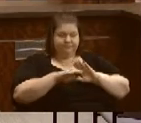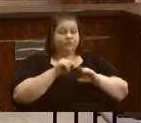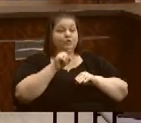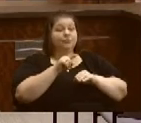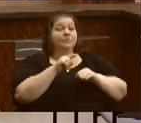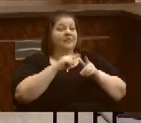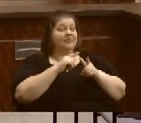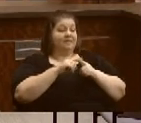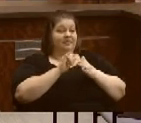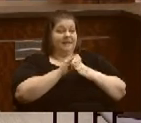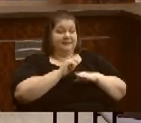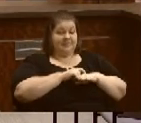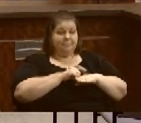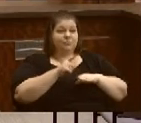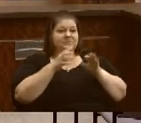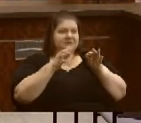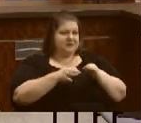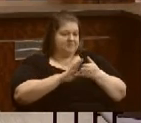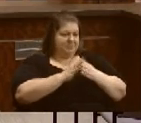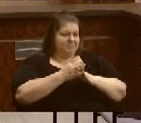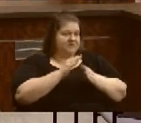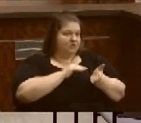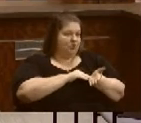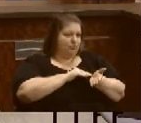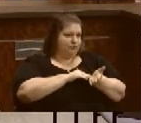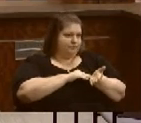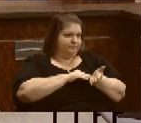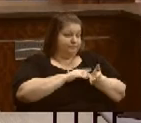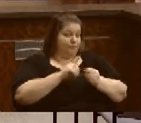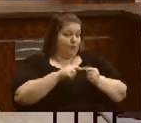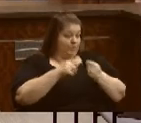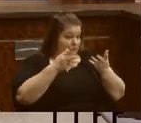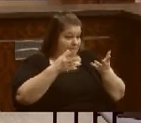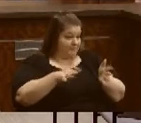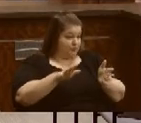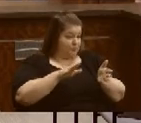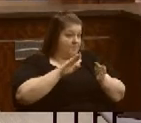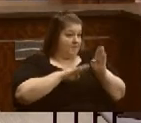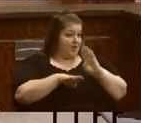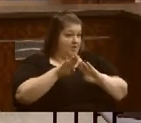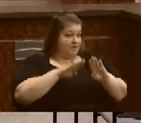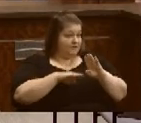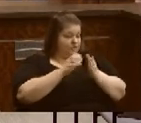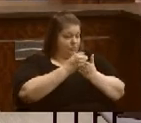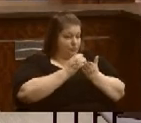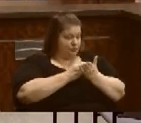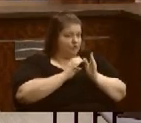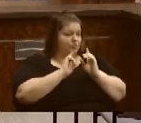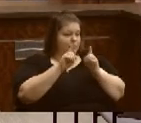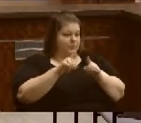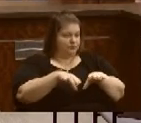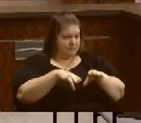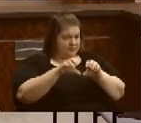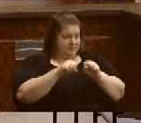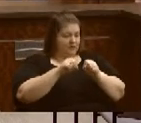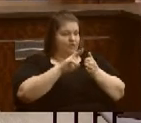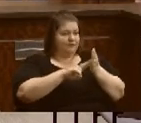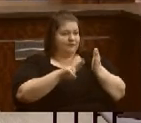doctor. After finishing the biology course, you went to a medical school at the University of